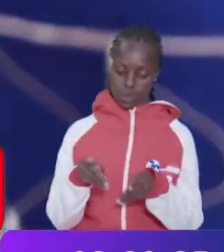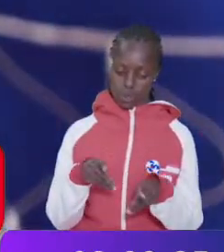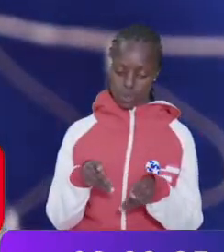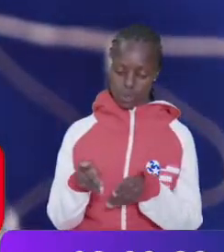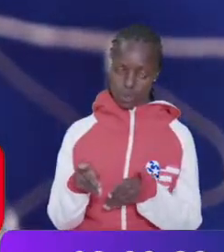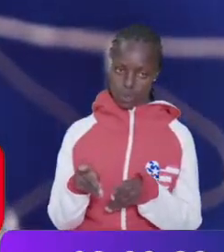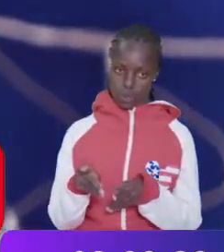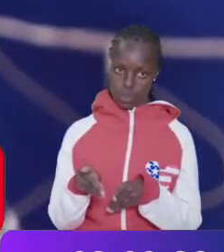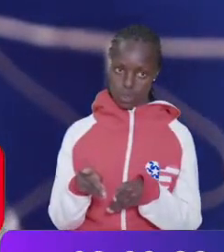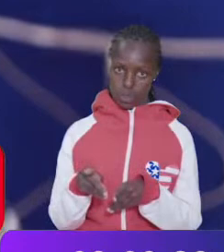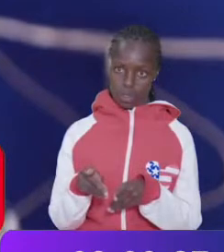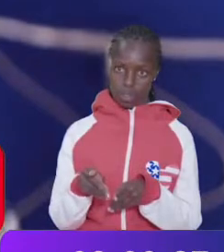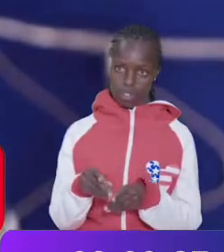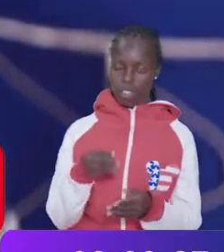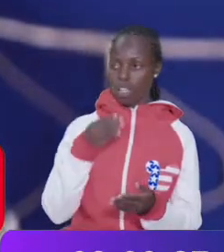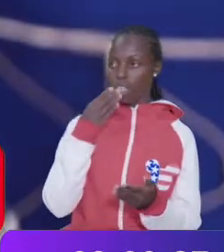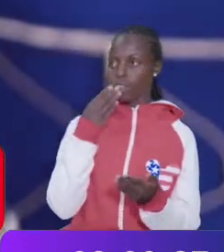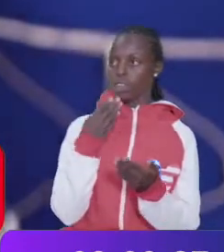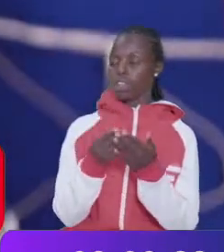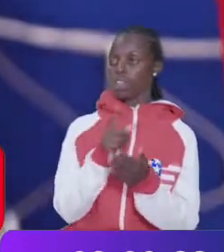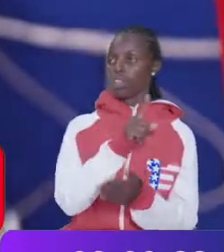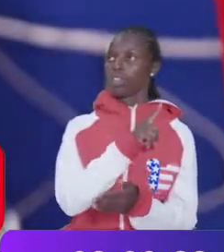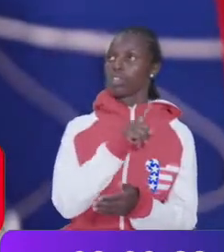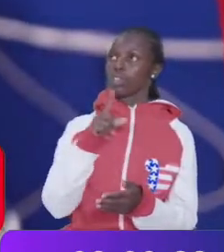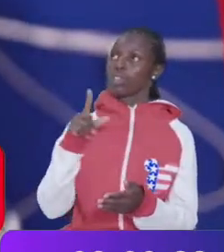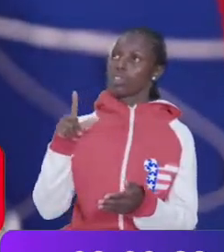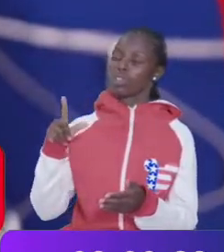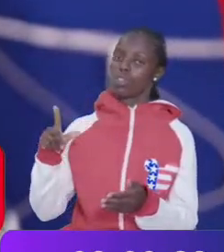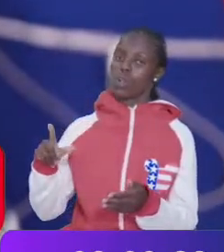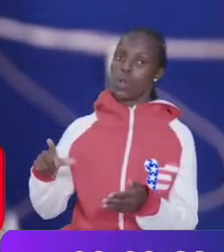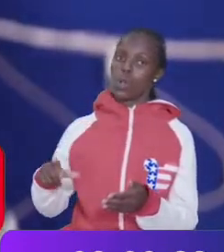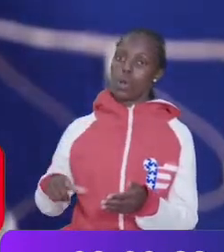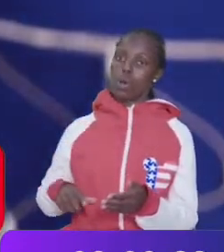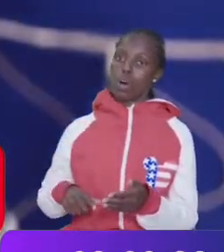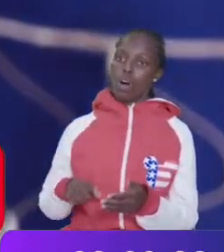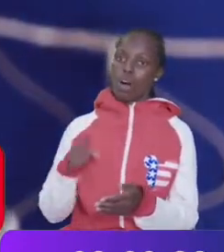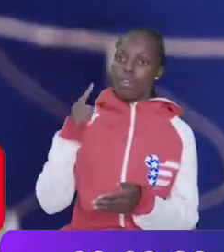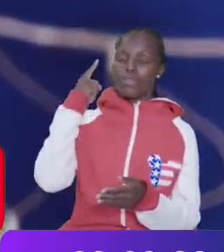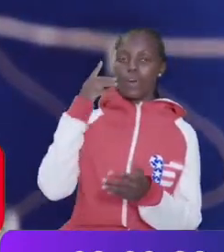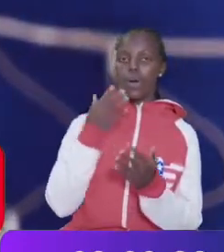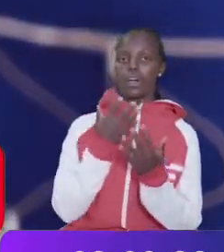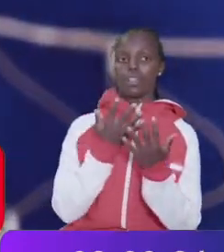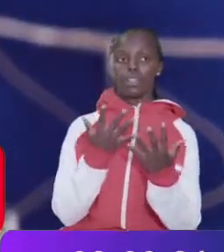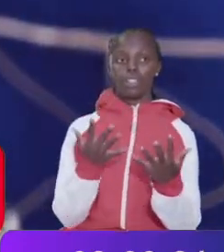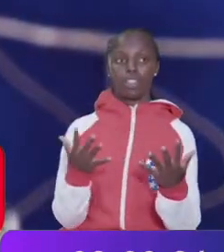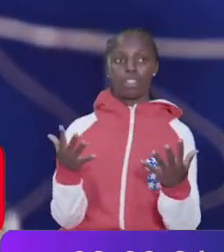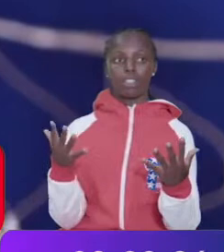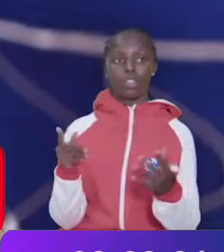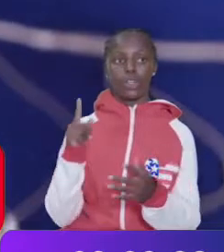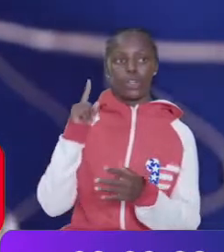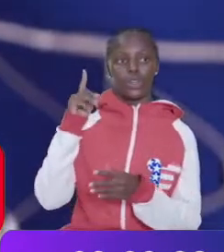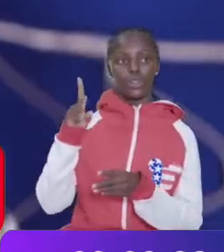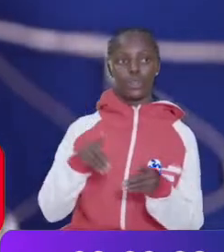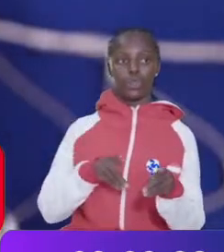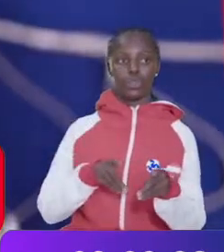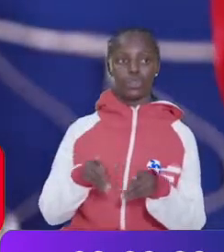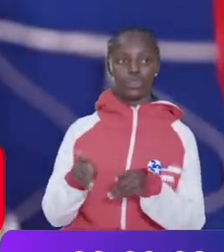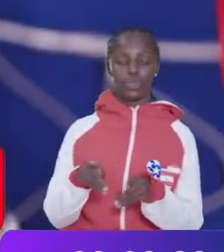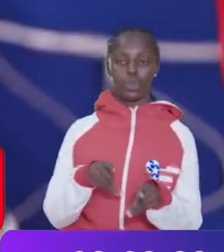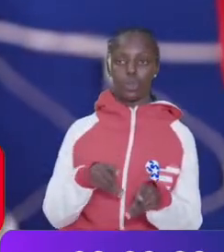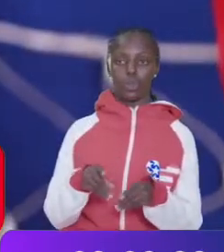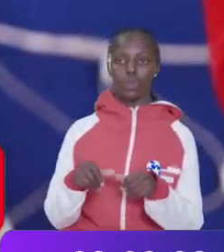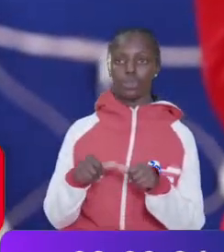thank you, Lord, for the things that you are doing. We